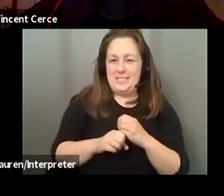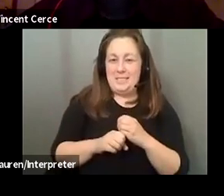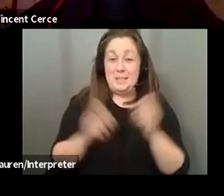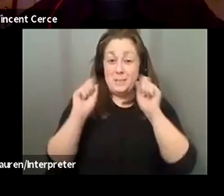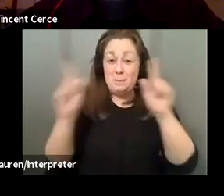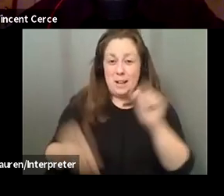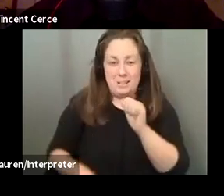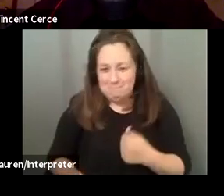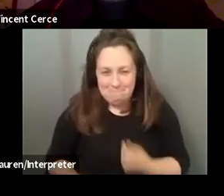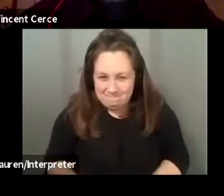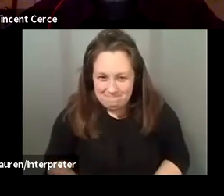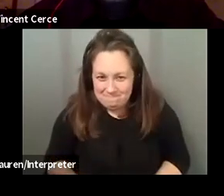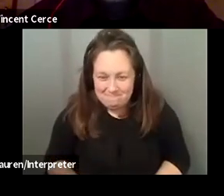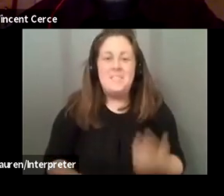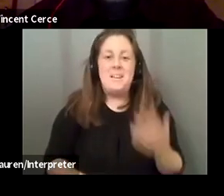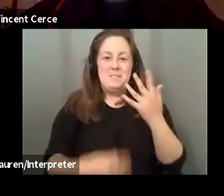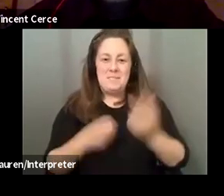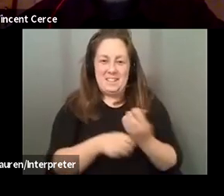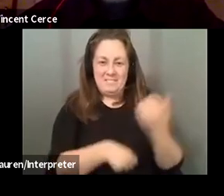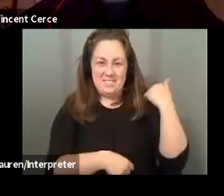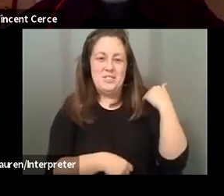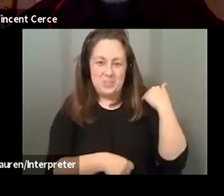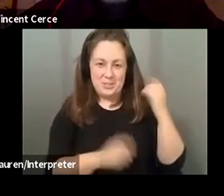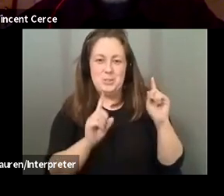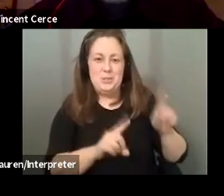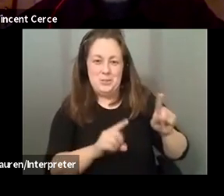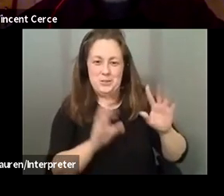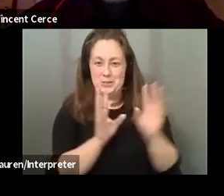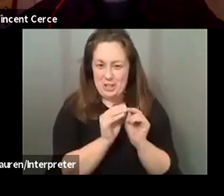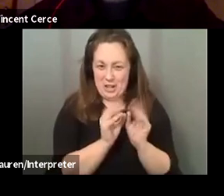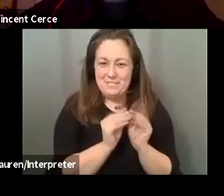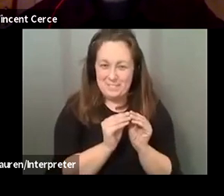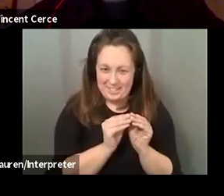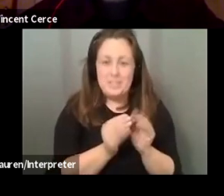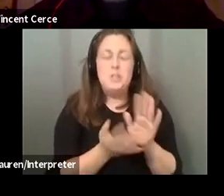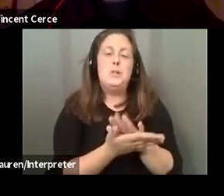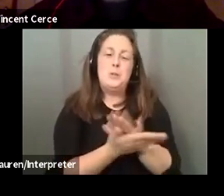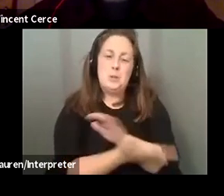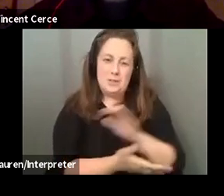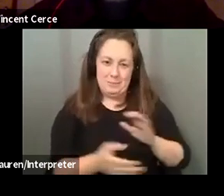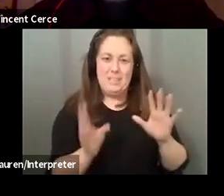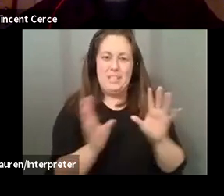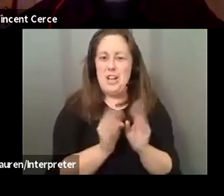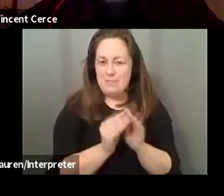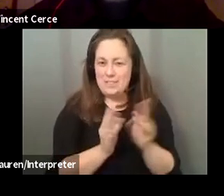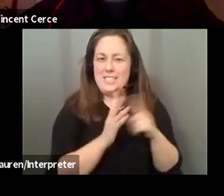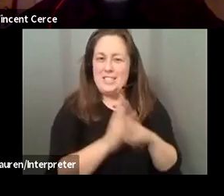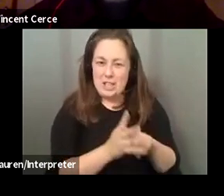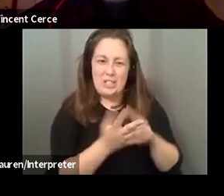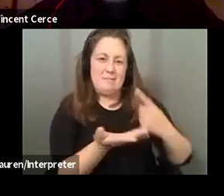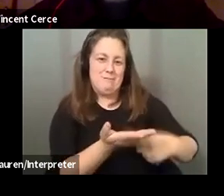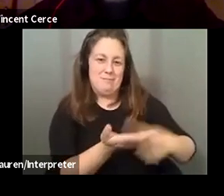at all. 5 years ago, when I started going to the conference, the school committee conferences, and they started talking about SEL,